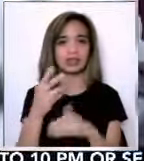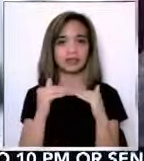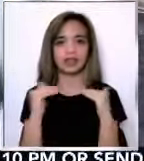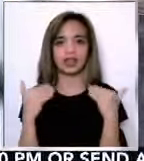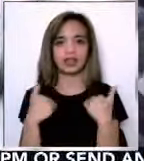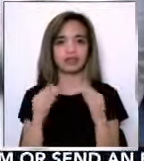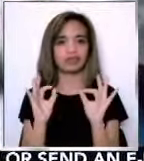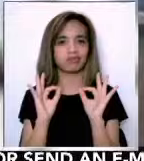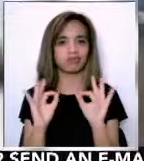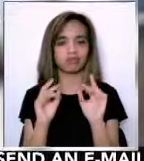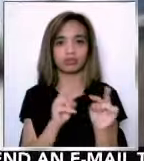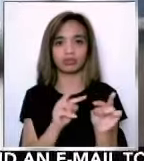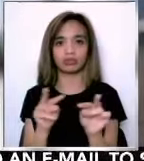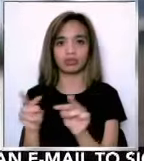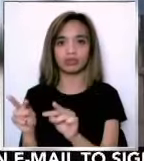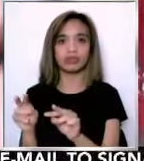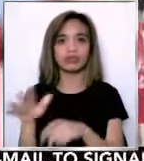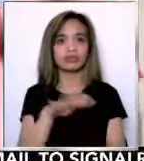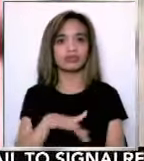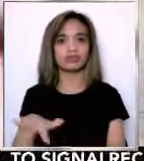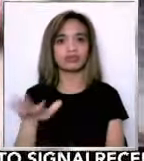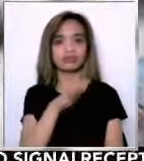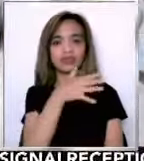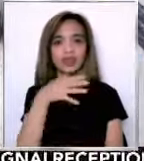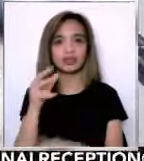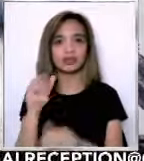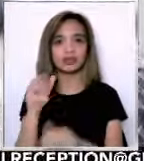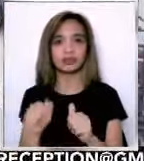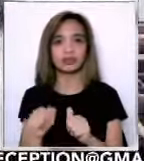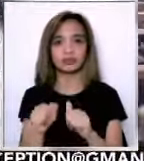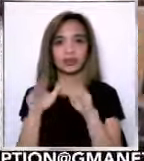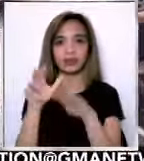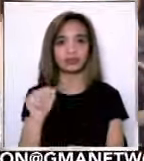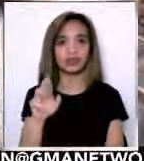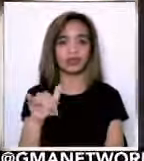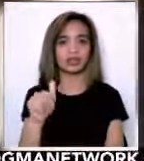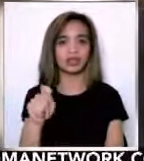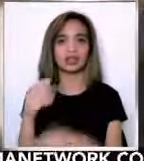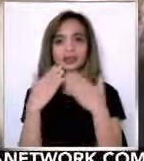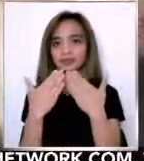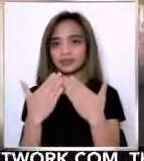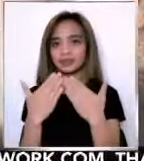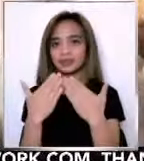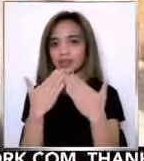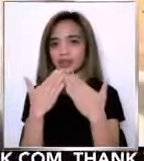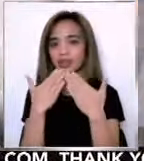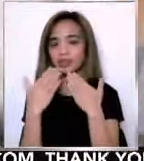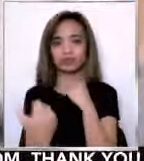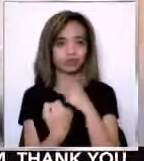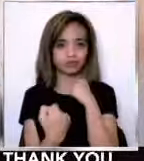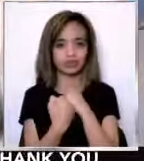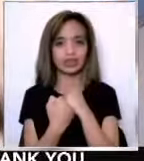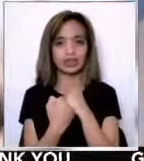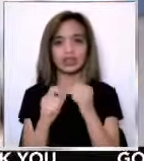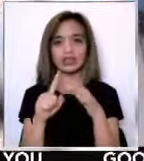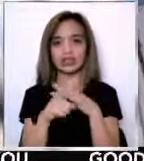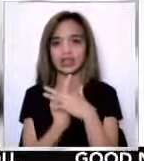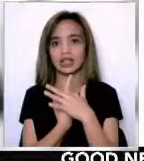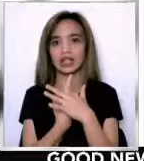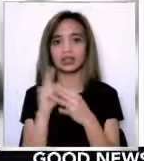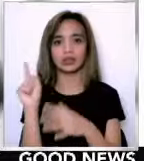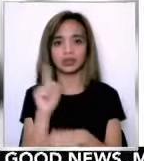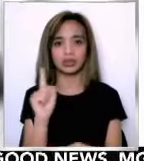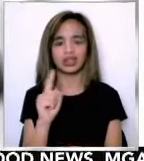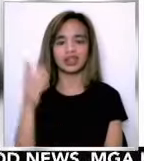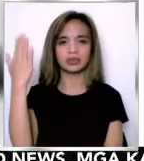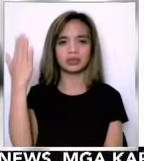ng Bukirin at ng Mount Arayat. Nagpapasalamat siya sa lahat ng sumusuporta sa kanya simula sa kanyang Chacha days hanggang